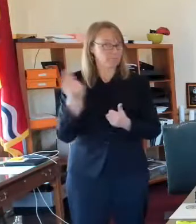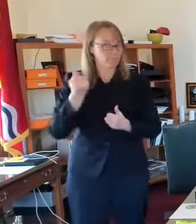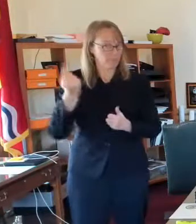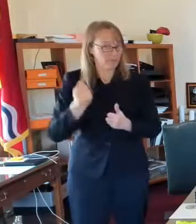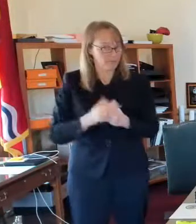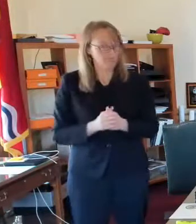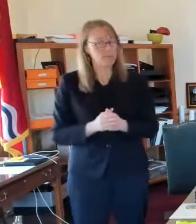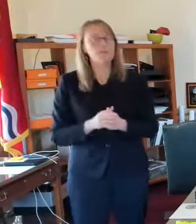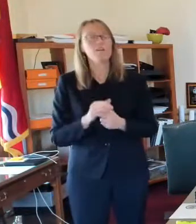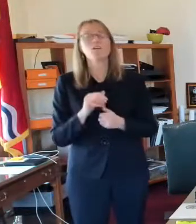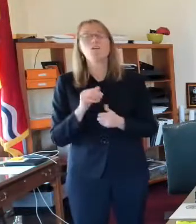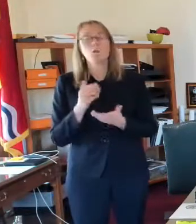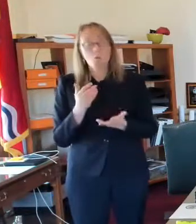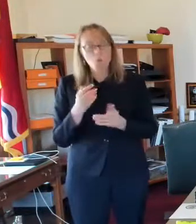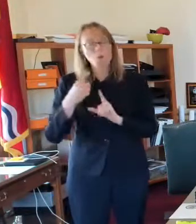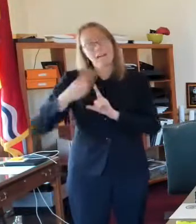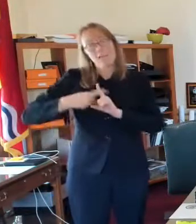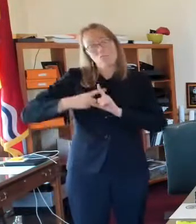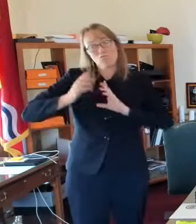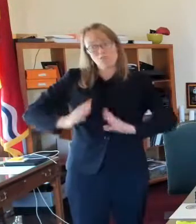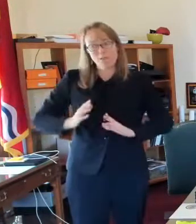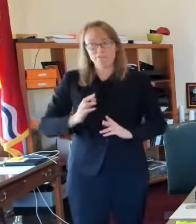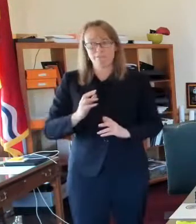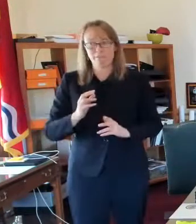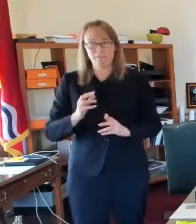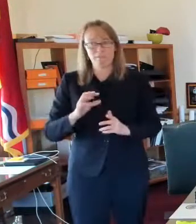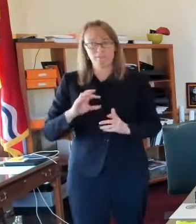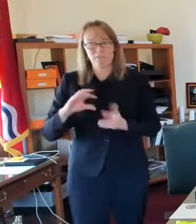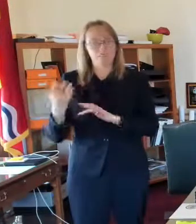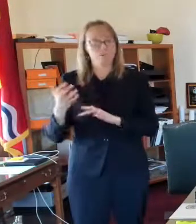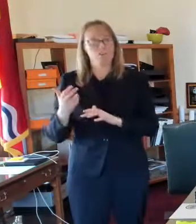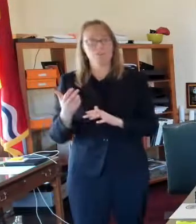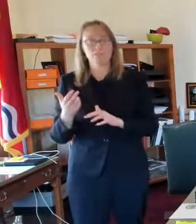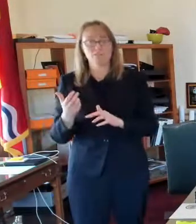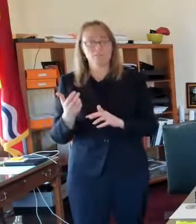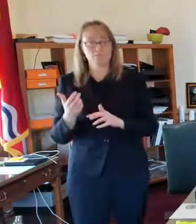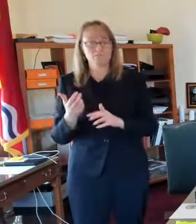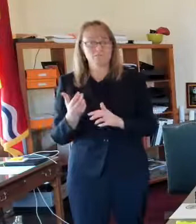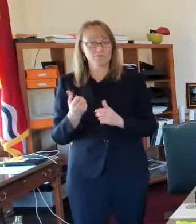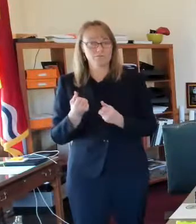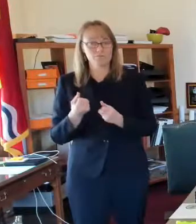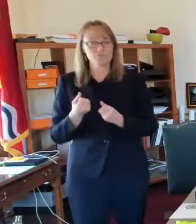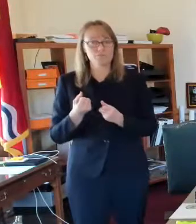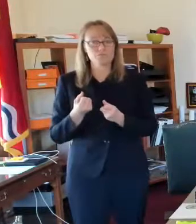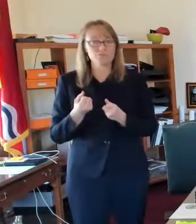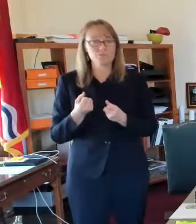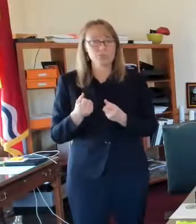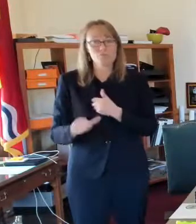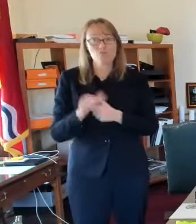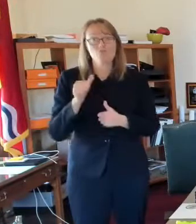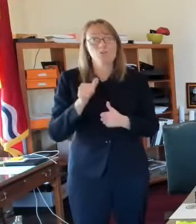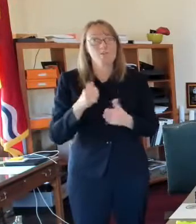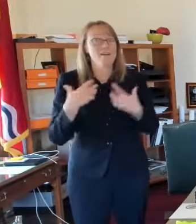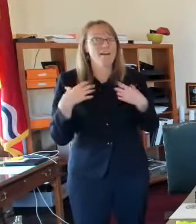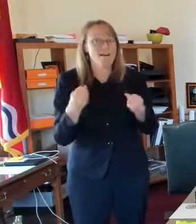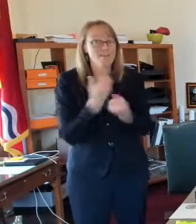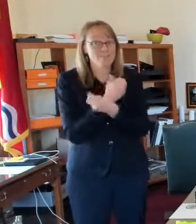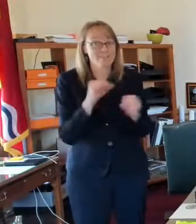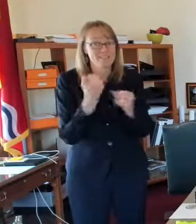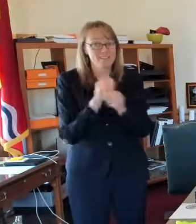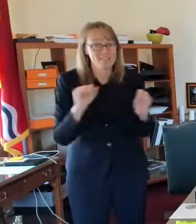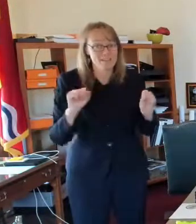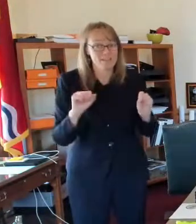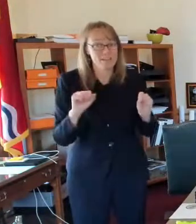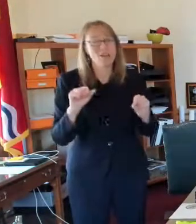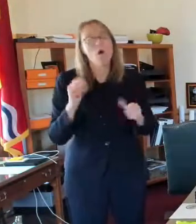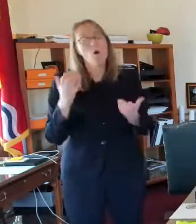relating to health or safety, and tenants that are violating contractual obligations other than paying their rent